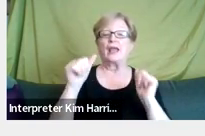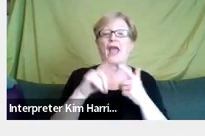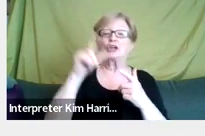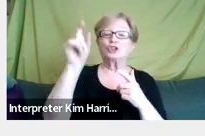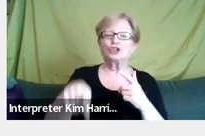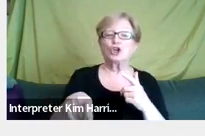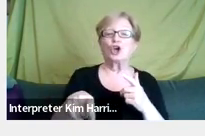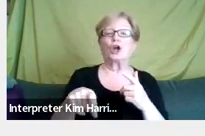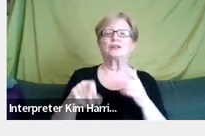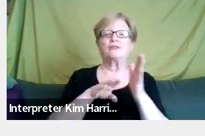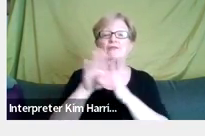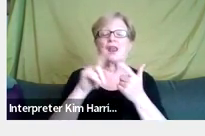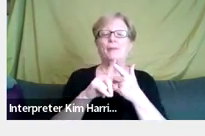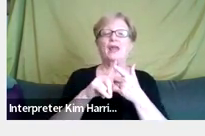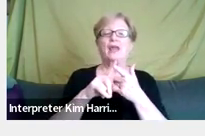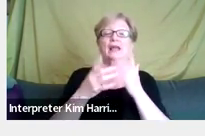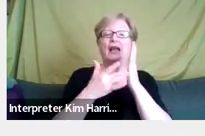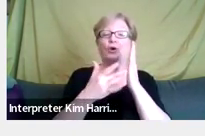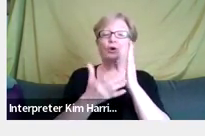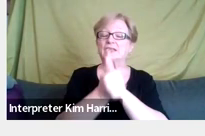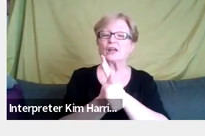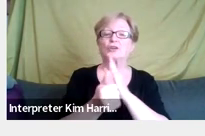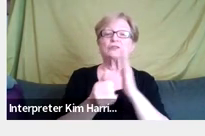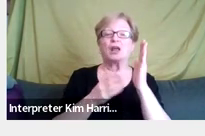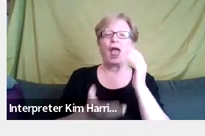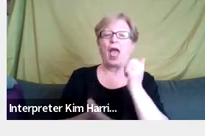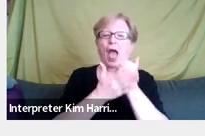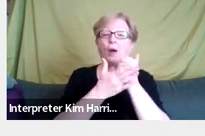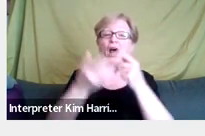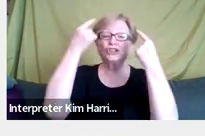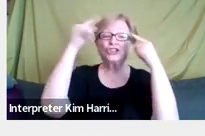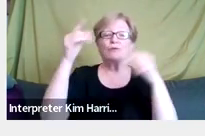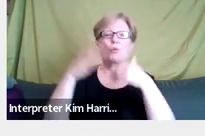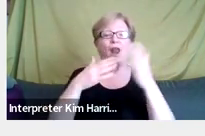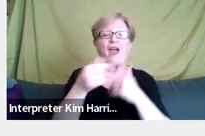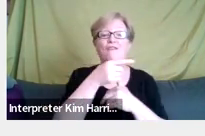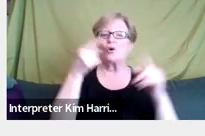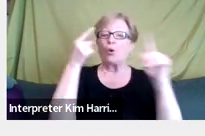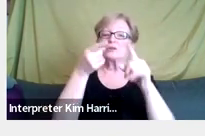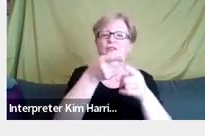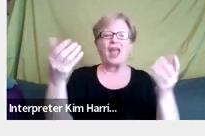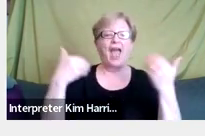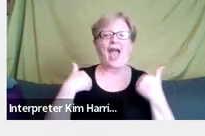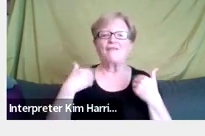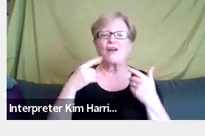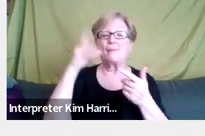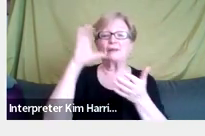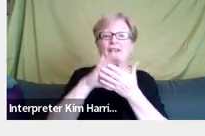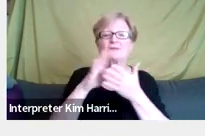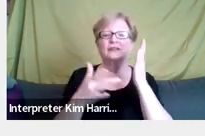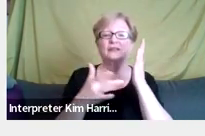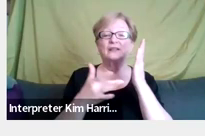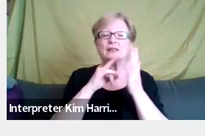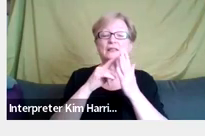help achieve whatever goals they have. I believe tech is the ultimate equalizer." And so she